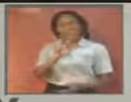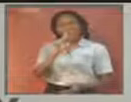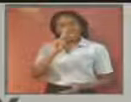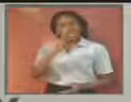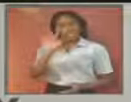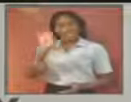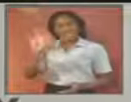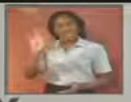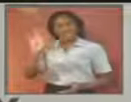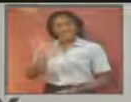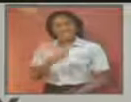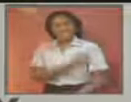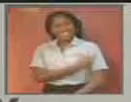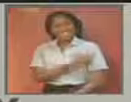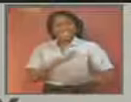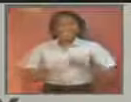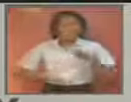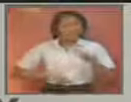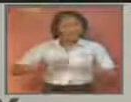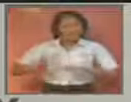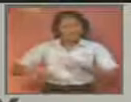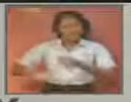20,319 vaccine doses